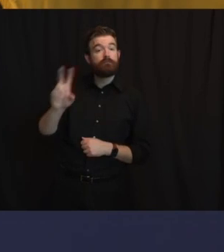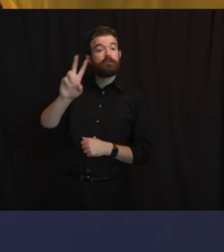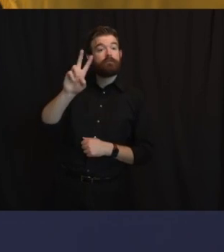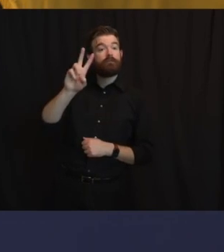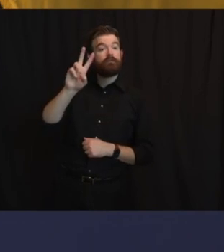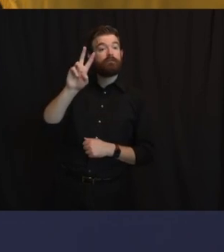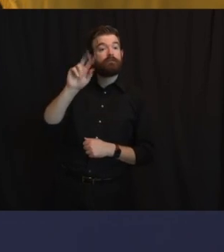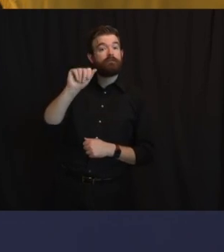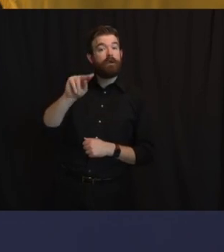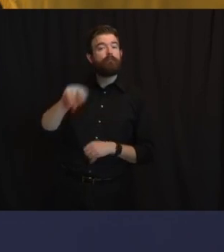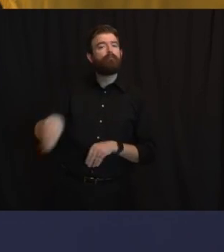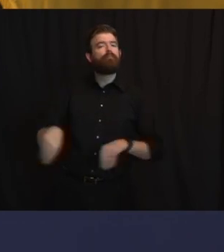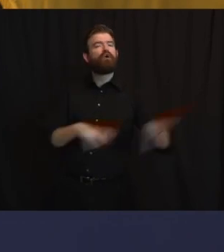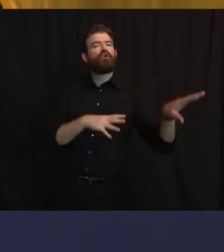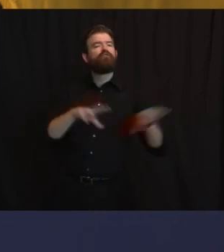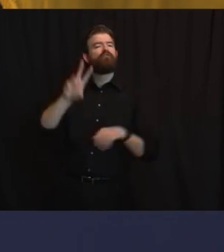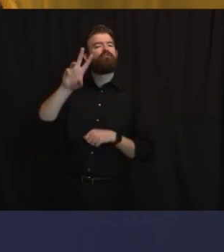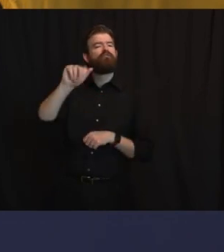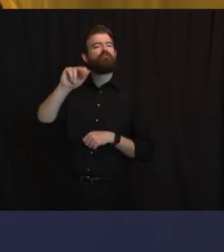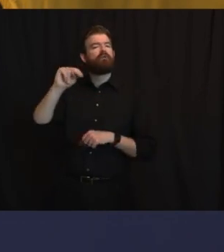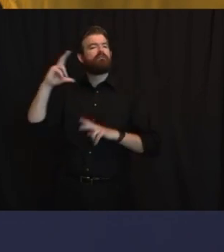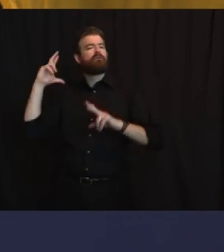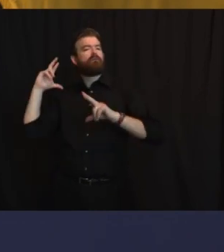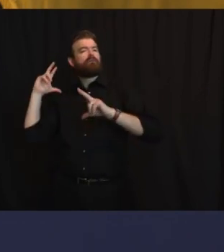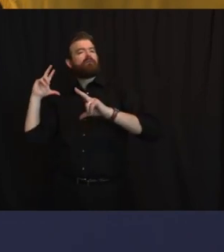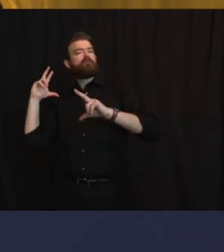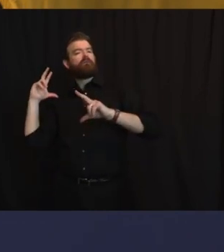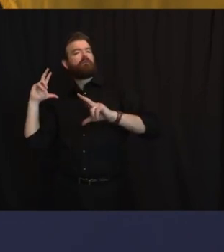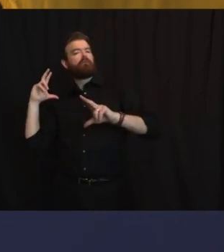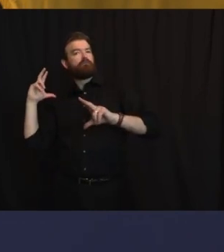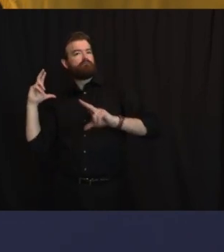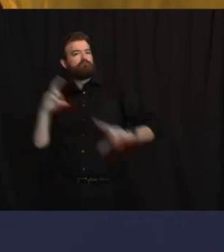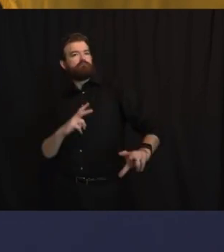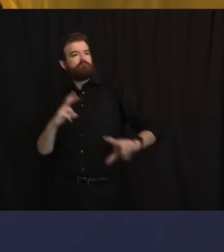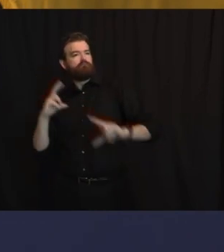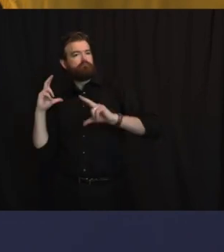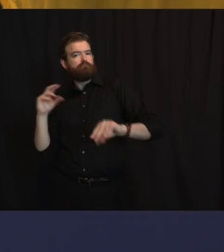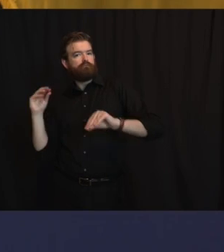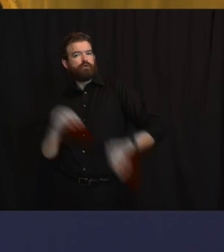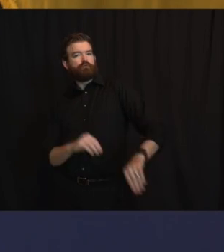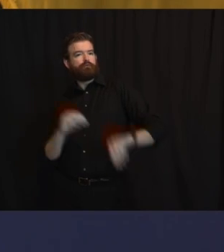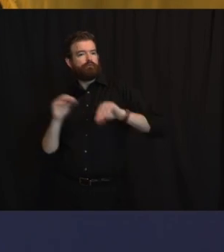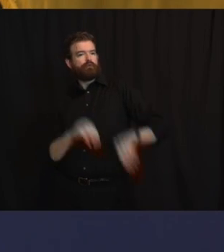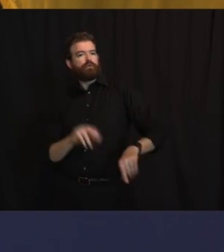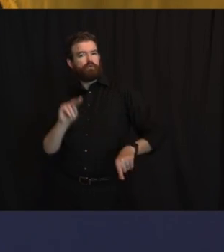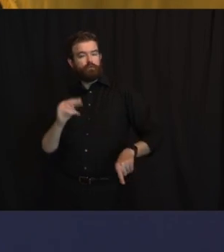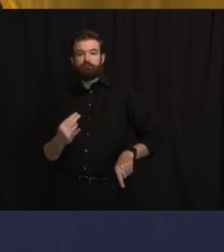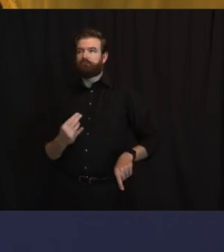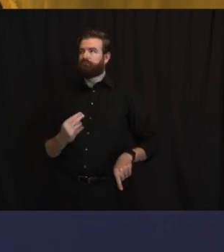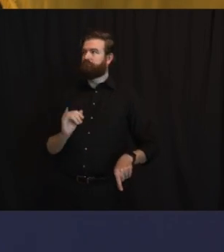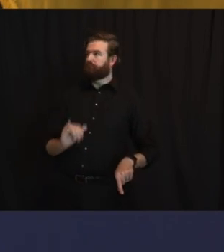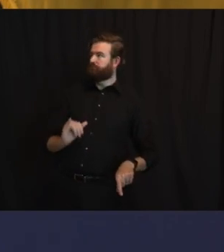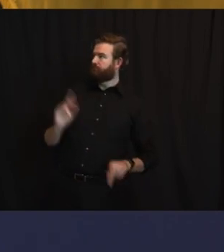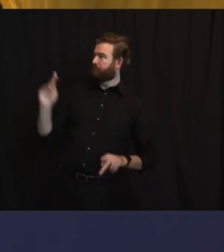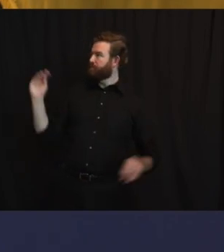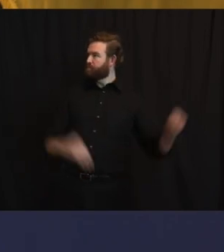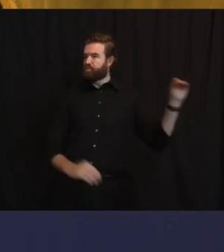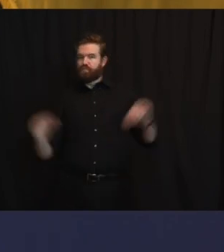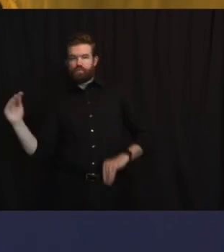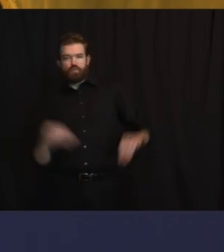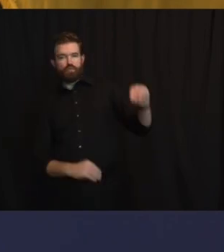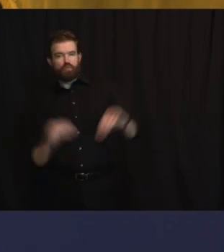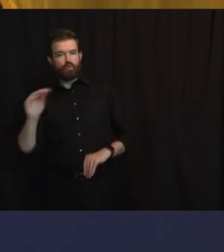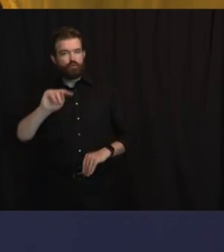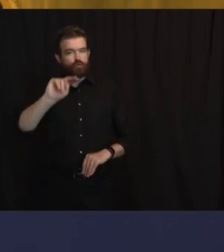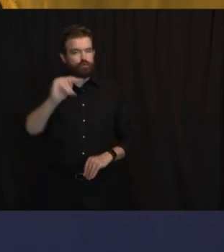just taking them out of New Jersey. So I'll just leave it at that. Nikita, good afternoon. Good afternoon, Governor. A couple